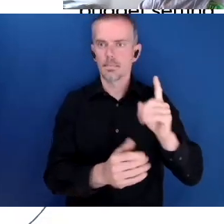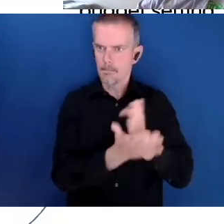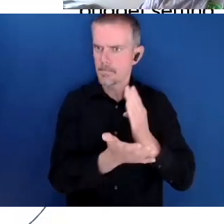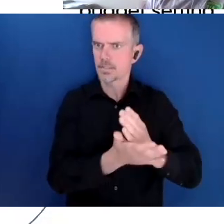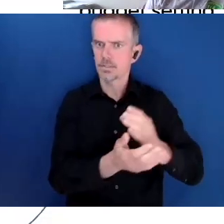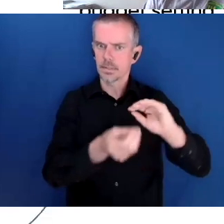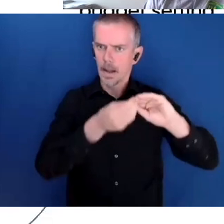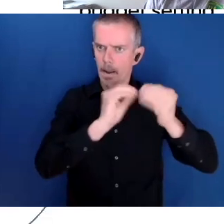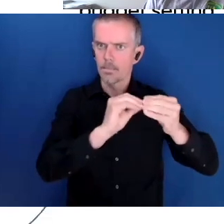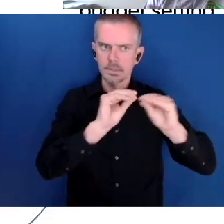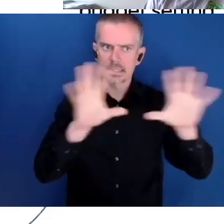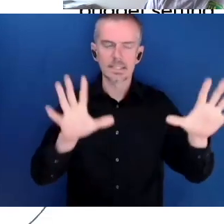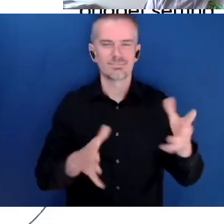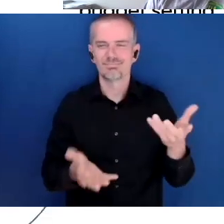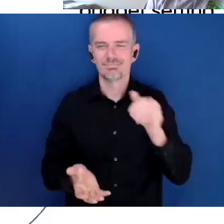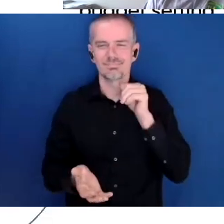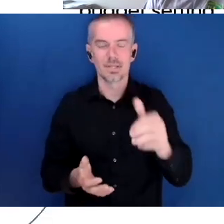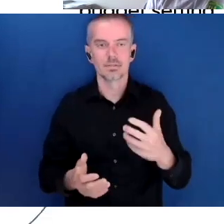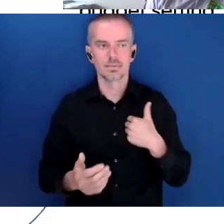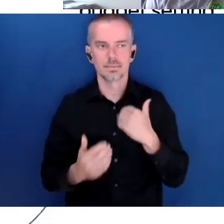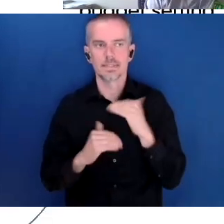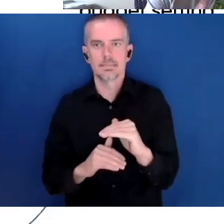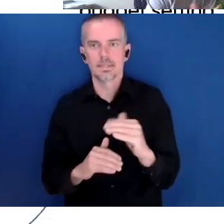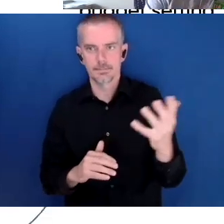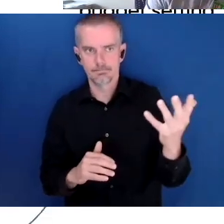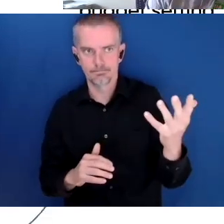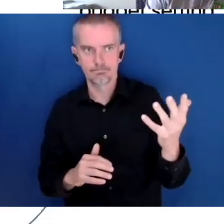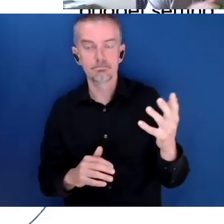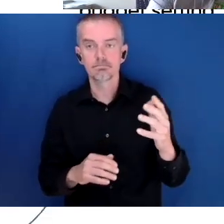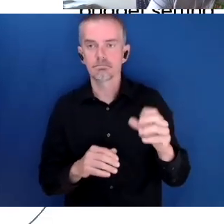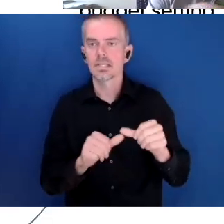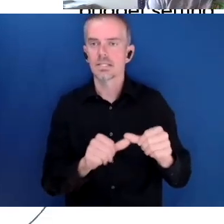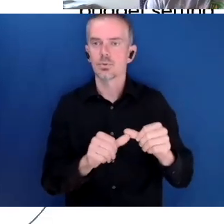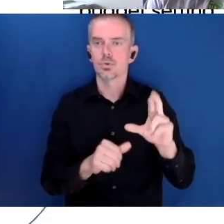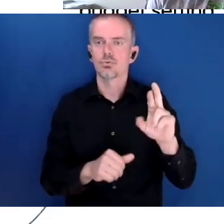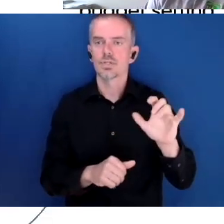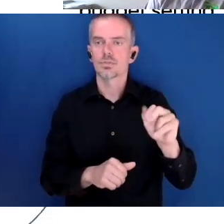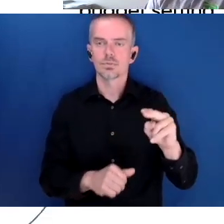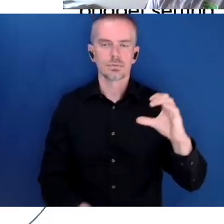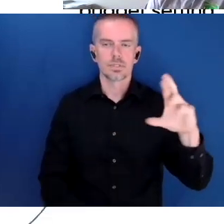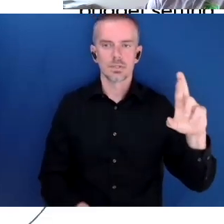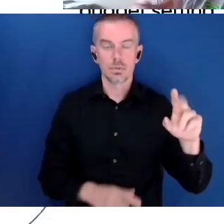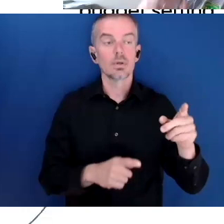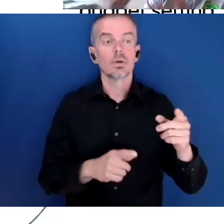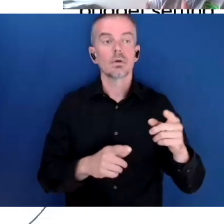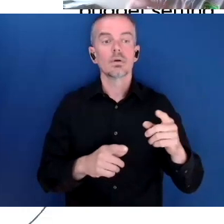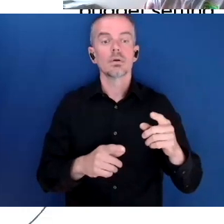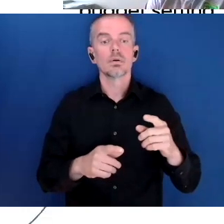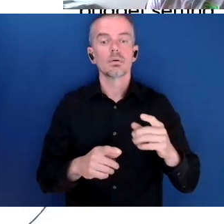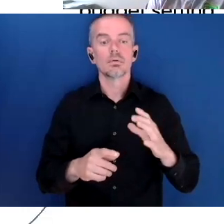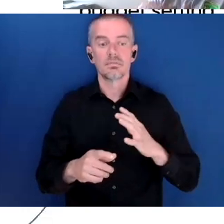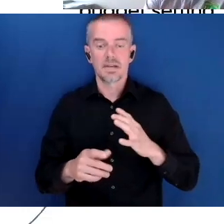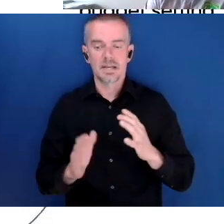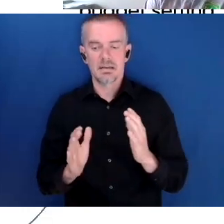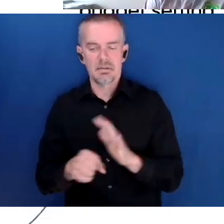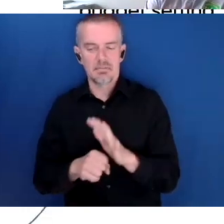for the length of that continuing resolution to continue to work on the same planning that we'd done the year before. And so we can't really get into